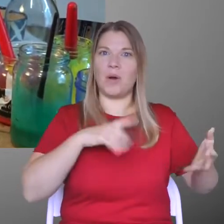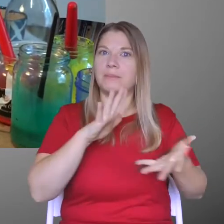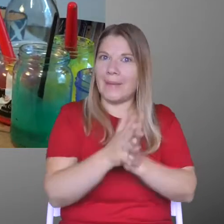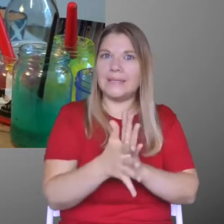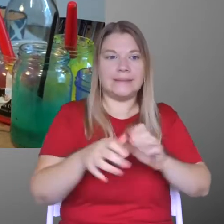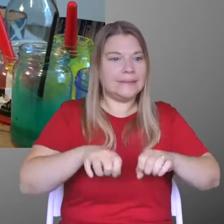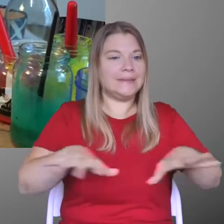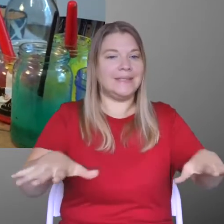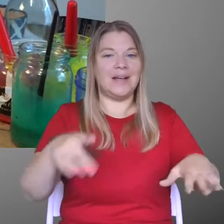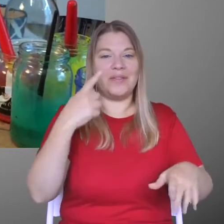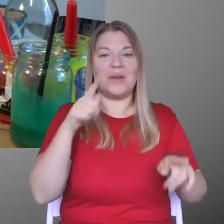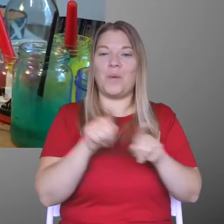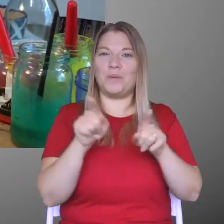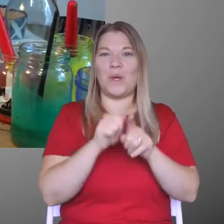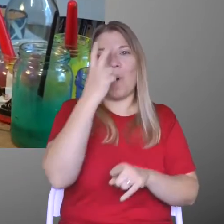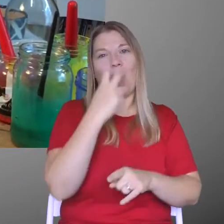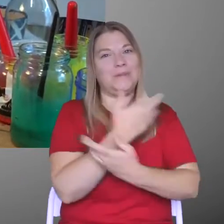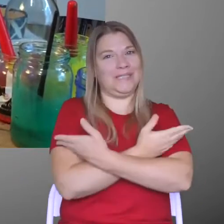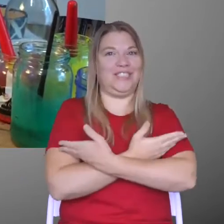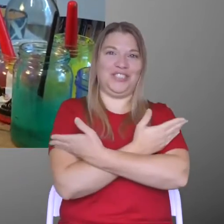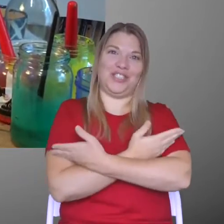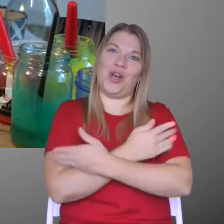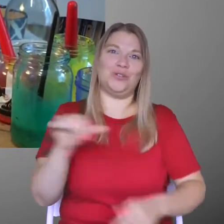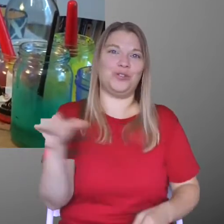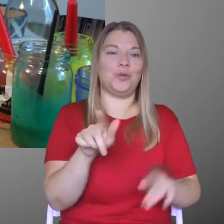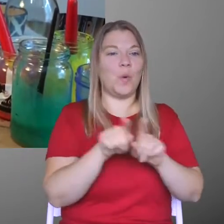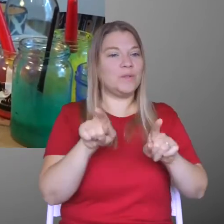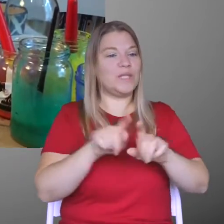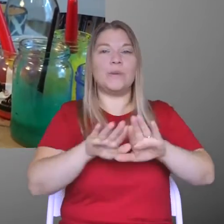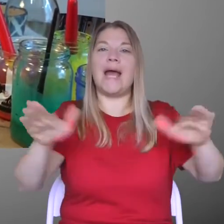always wear an old t-shirt and cover your desktop at the beginning.